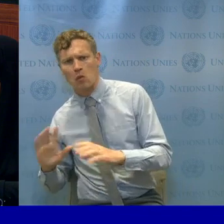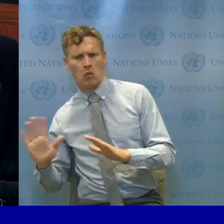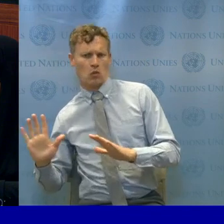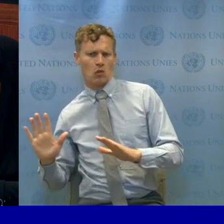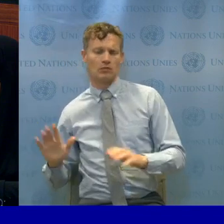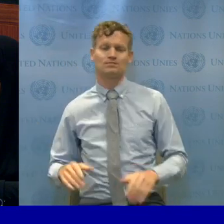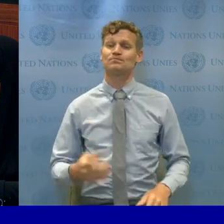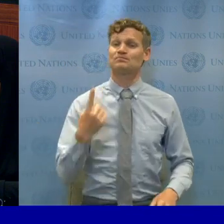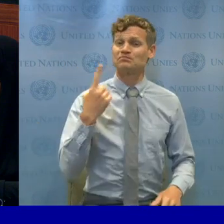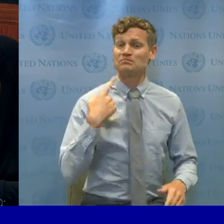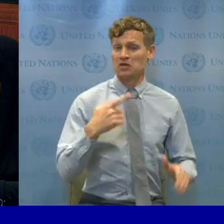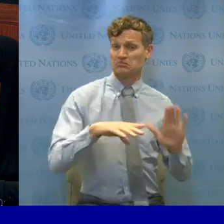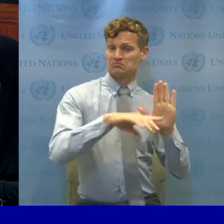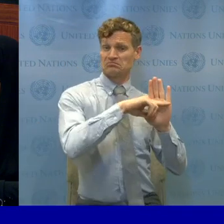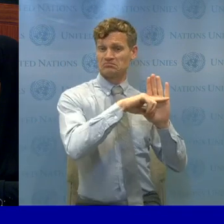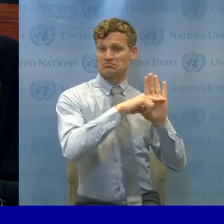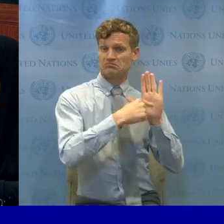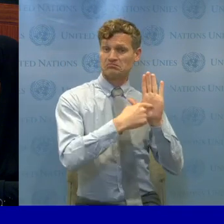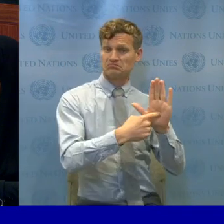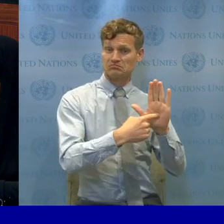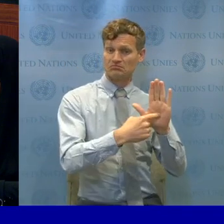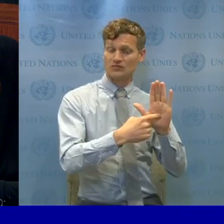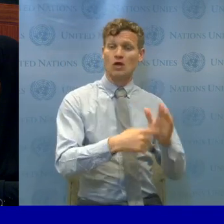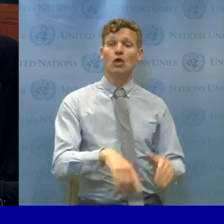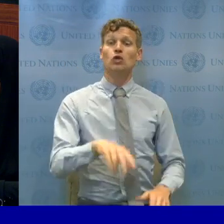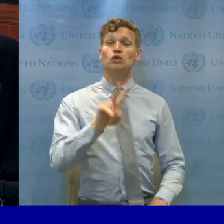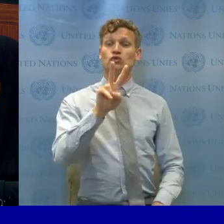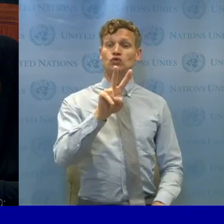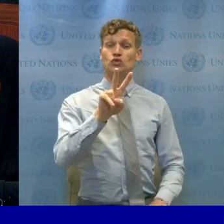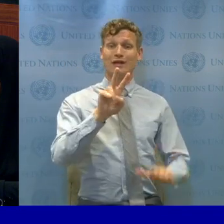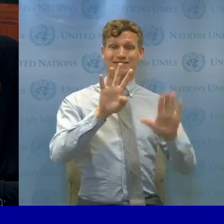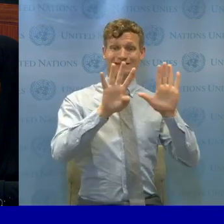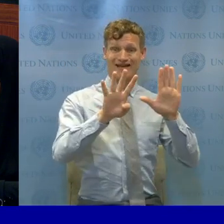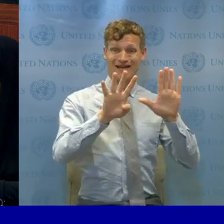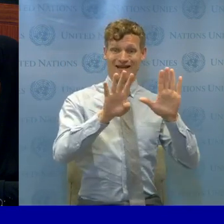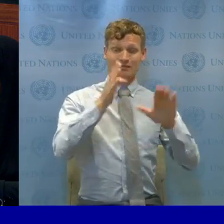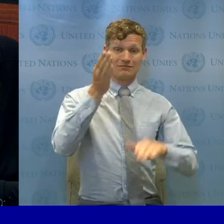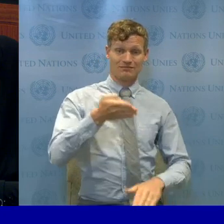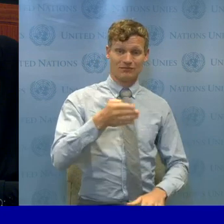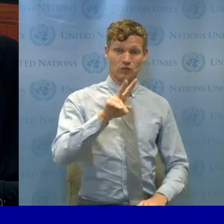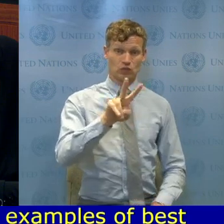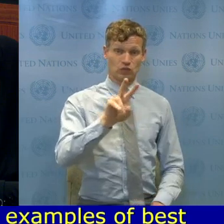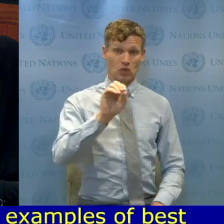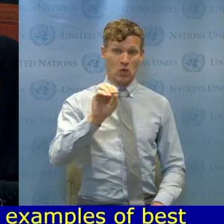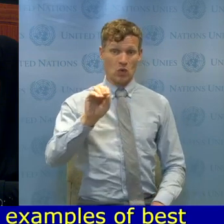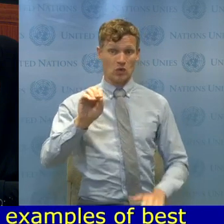of 2006 concerning the rights of people with disabilities protects the rights